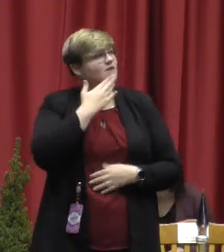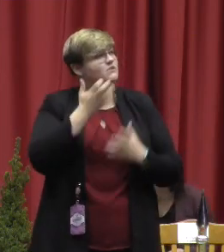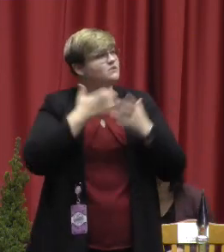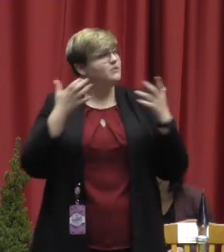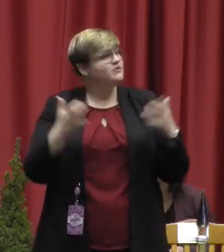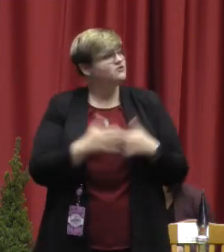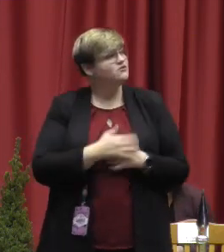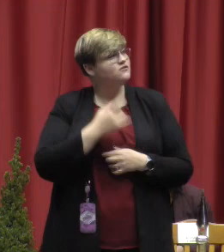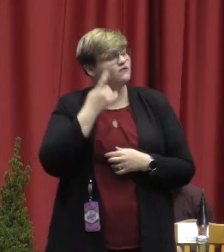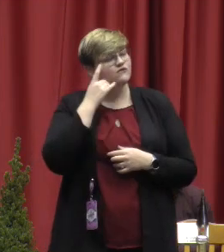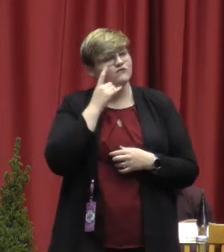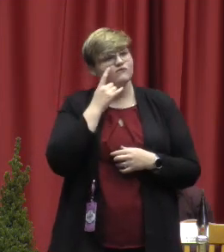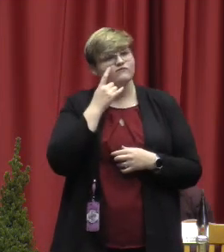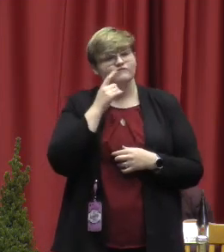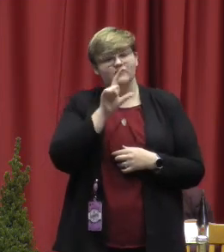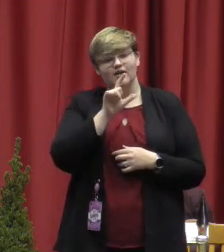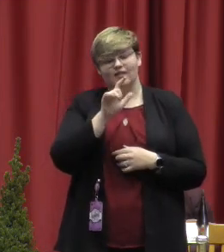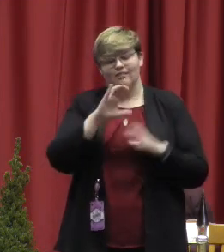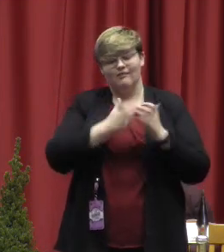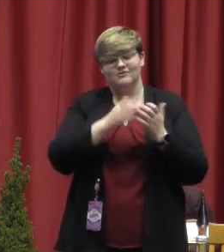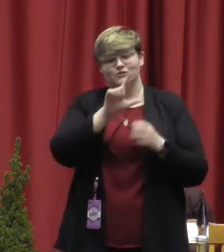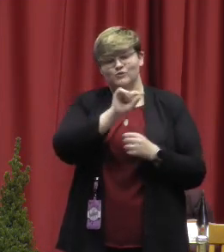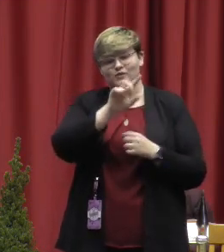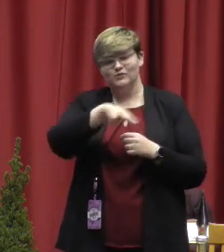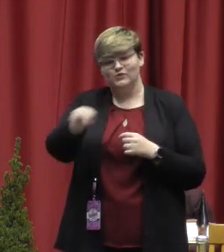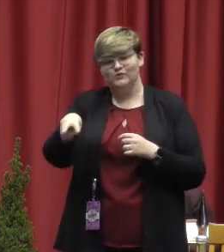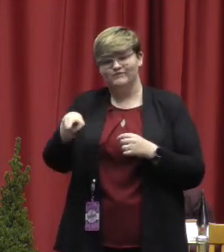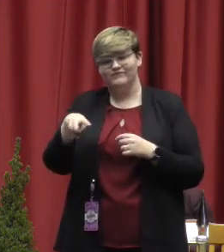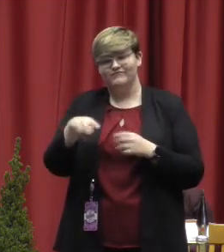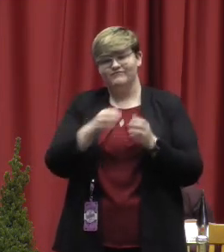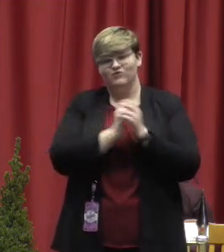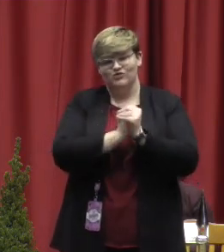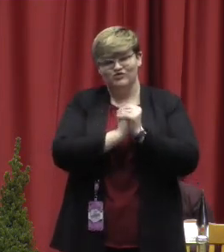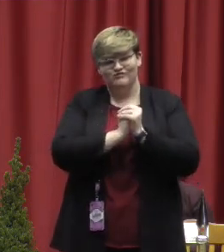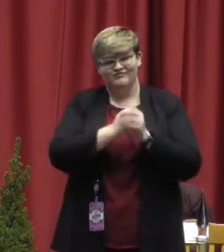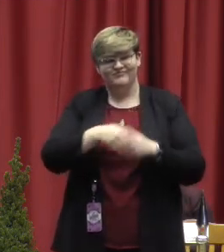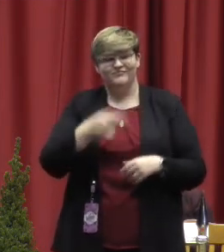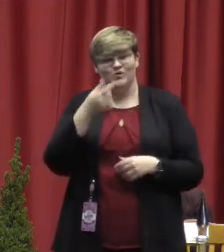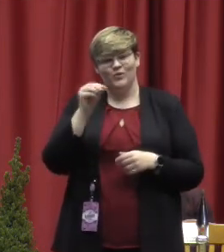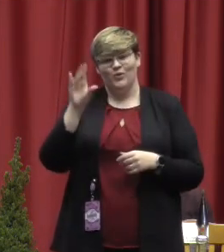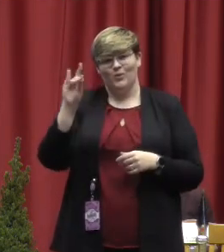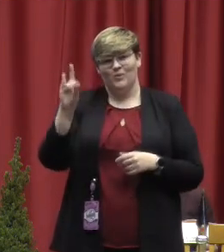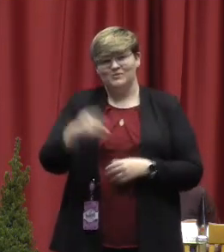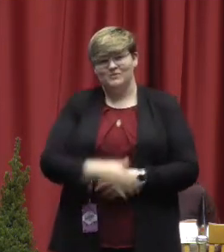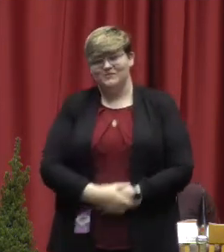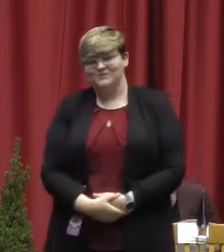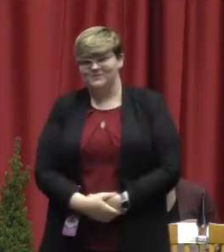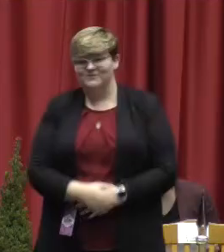much. Class of 22, congratulations. Go Lobos.